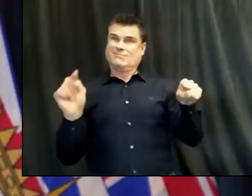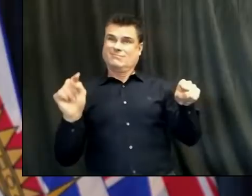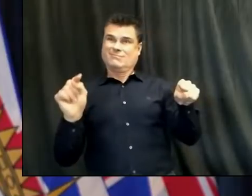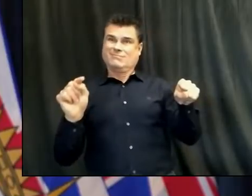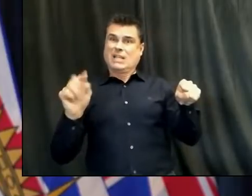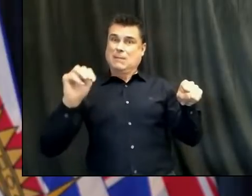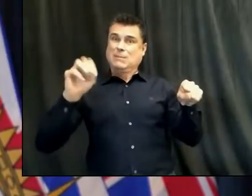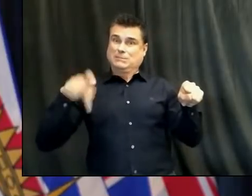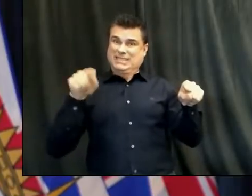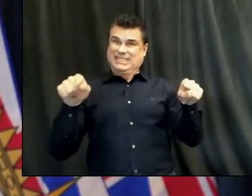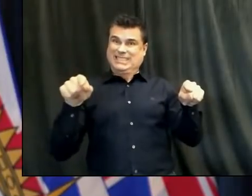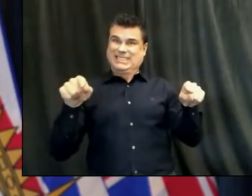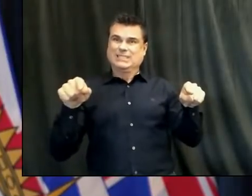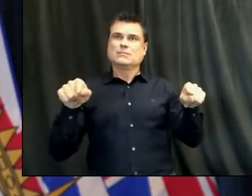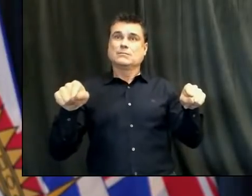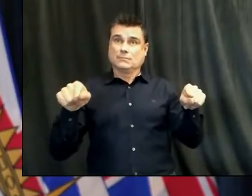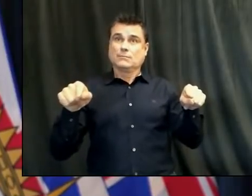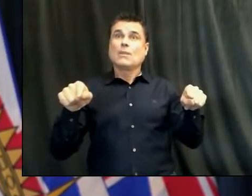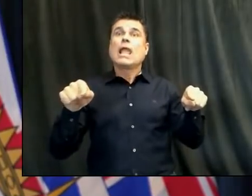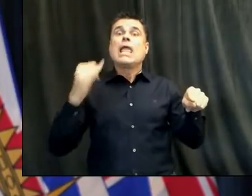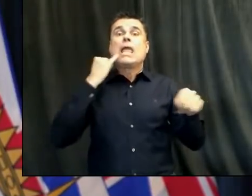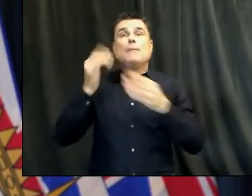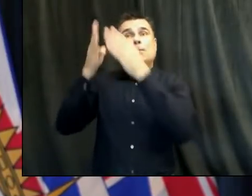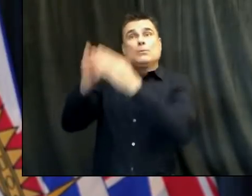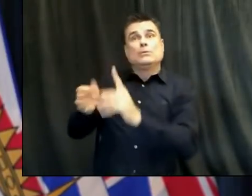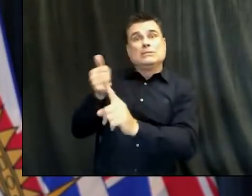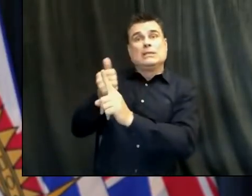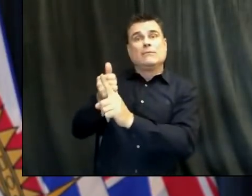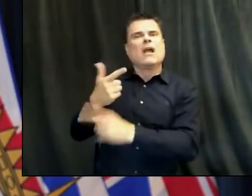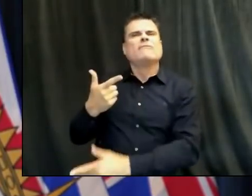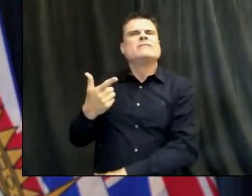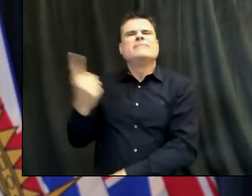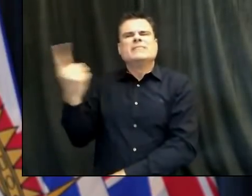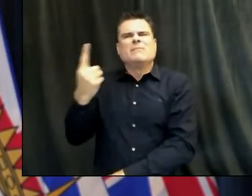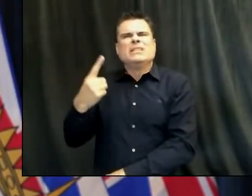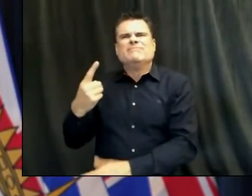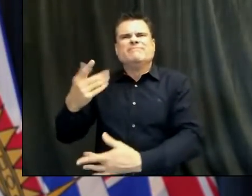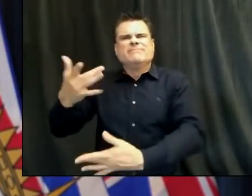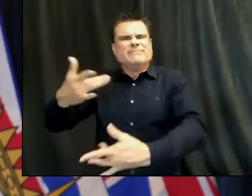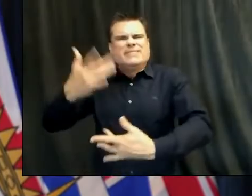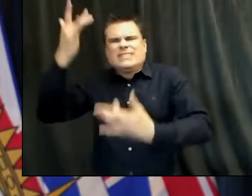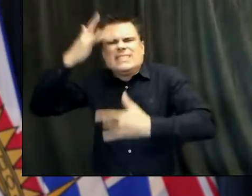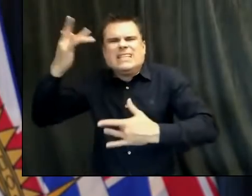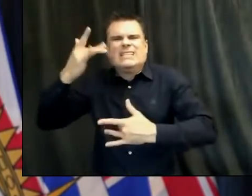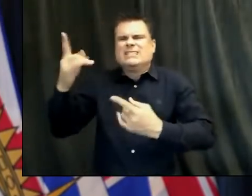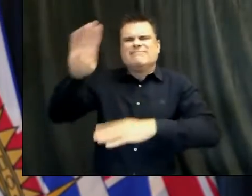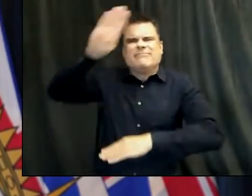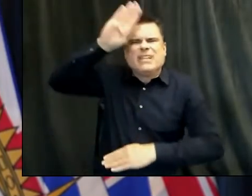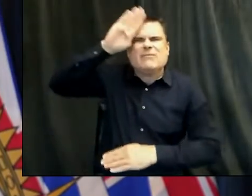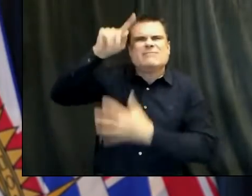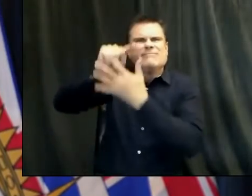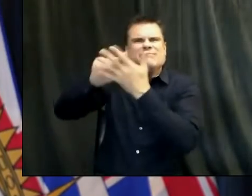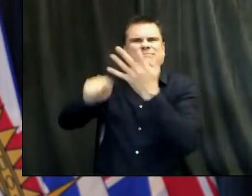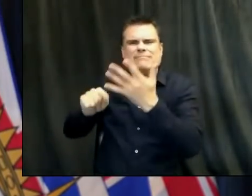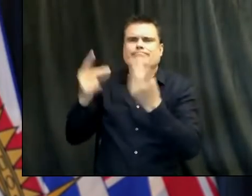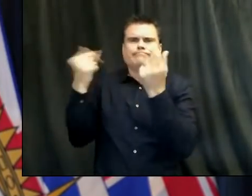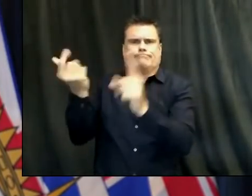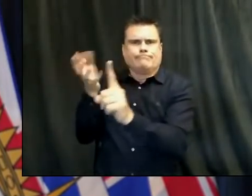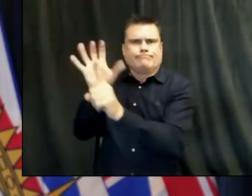approach, as you know, has been to test people with symptoms, and the percentage, of course, is higher because in many cases we are case